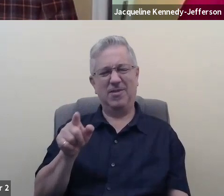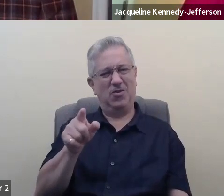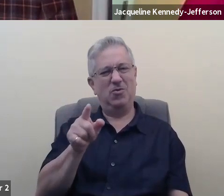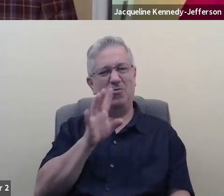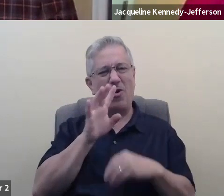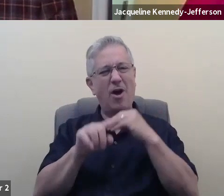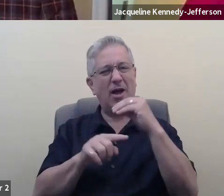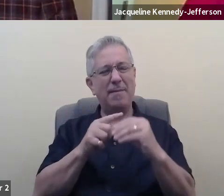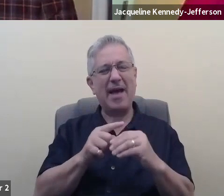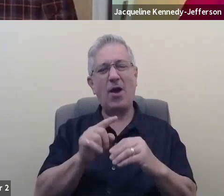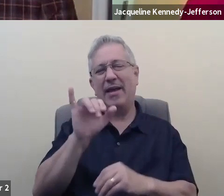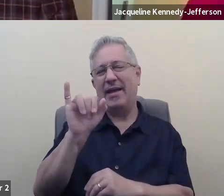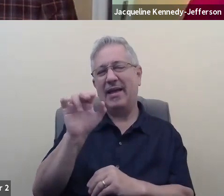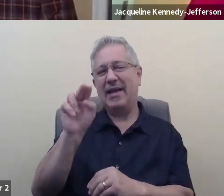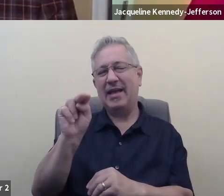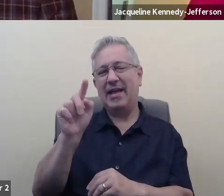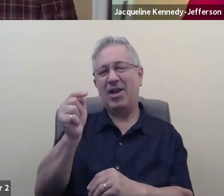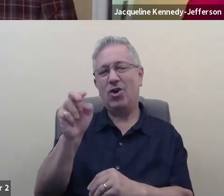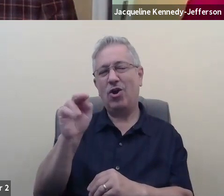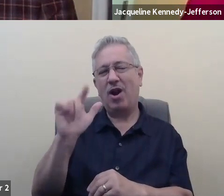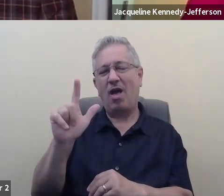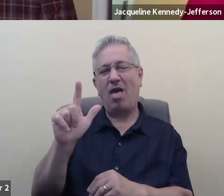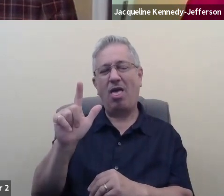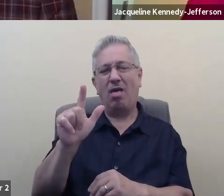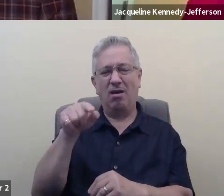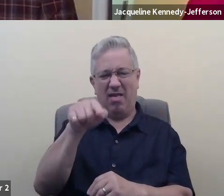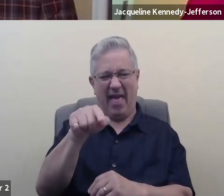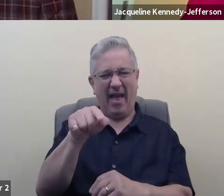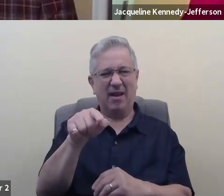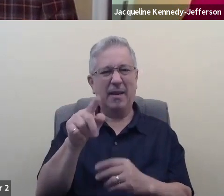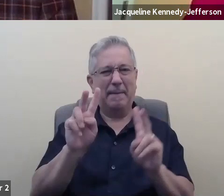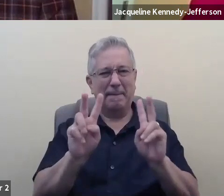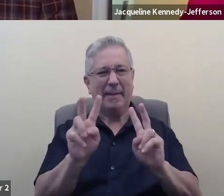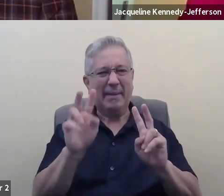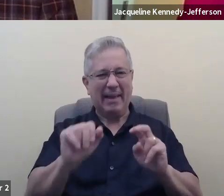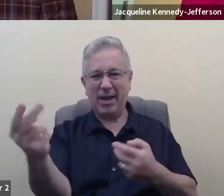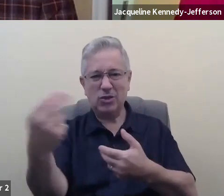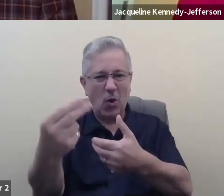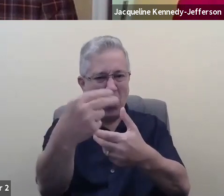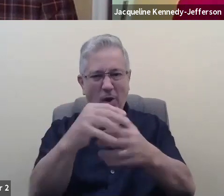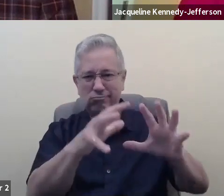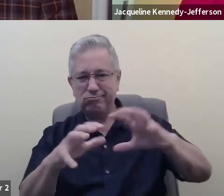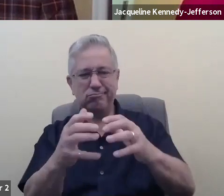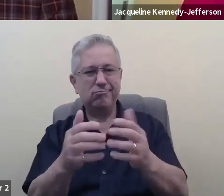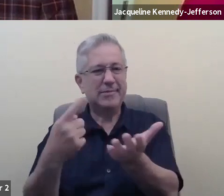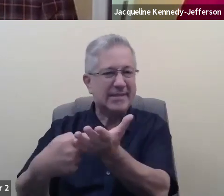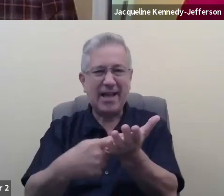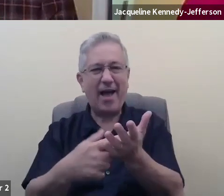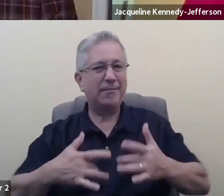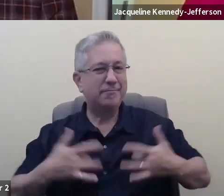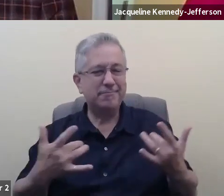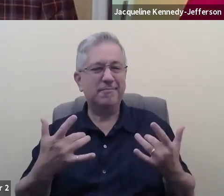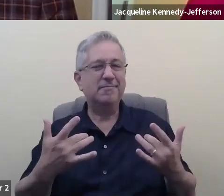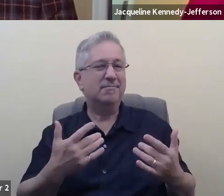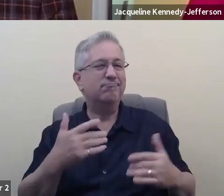internal engagement for the employees during both social unrest times as well as